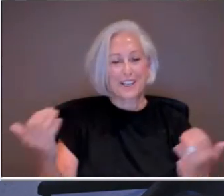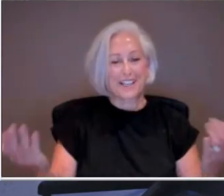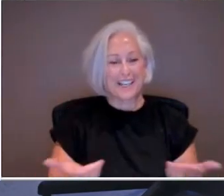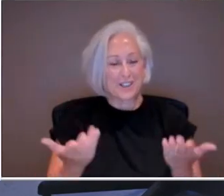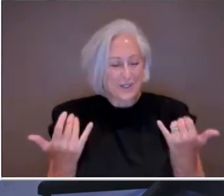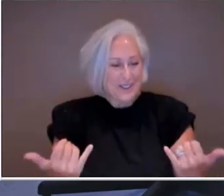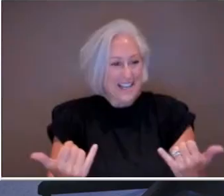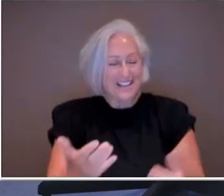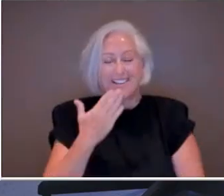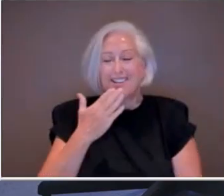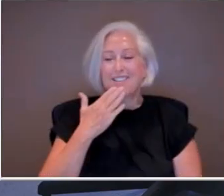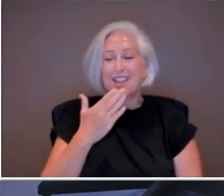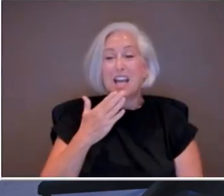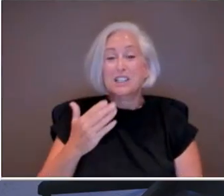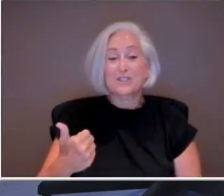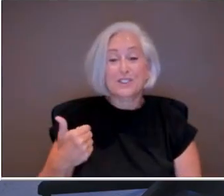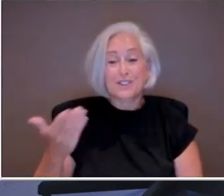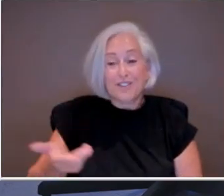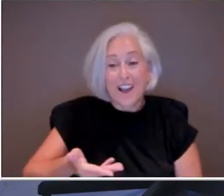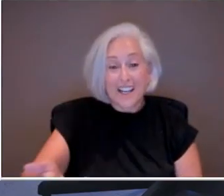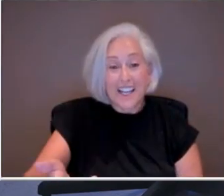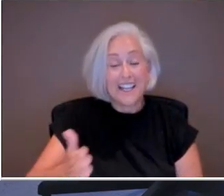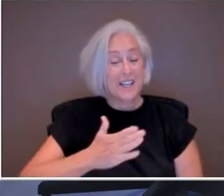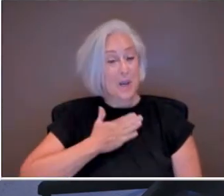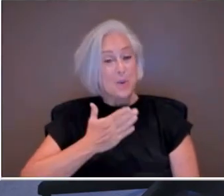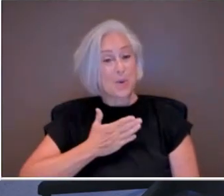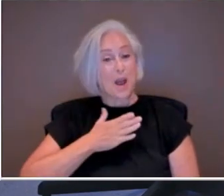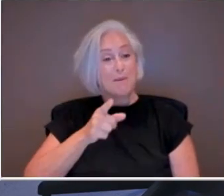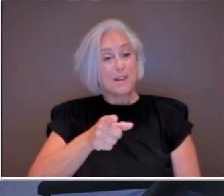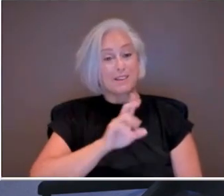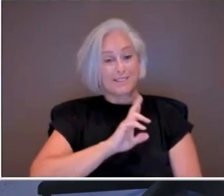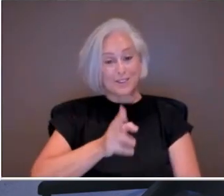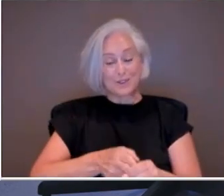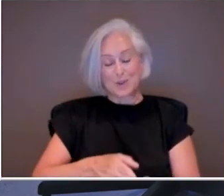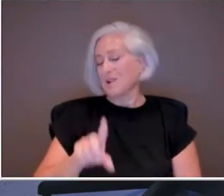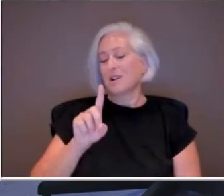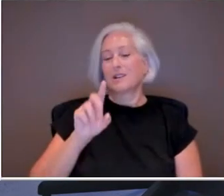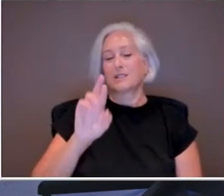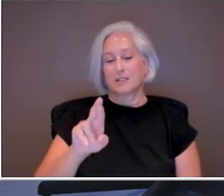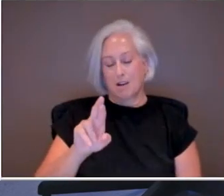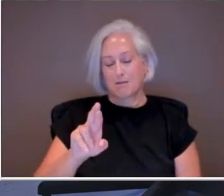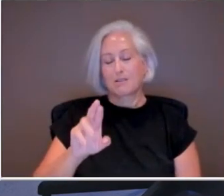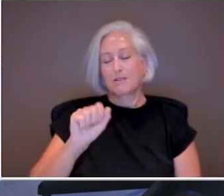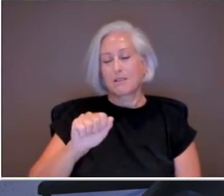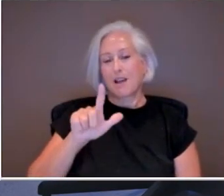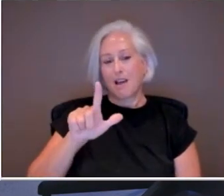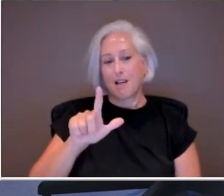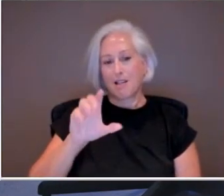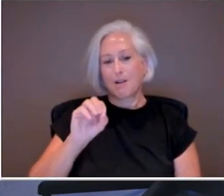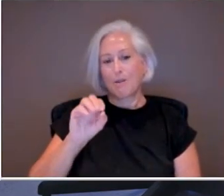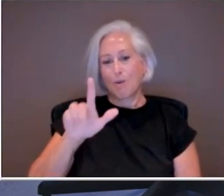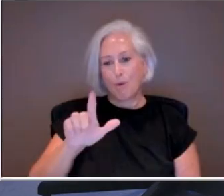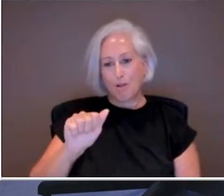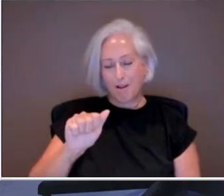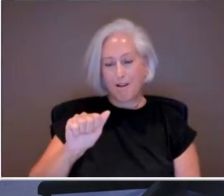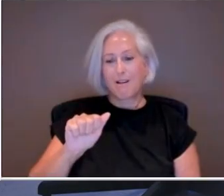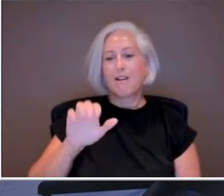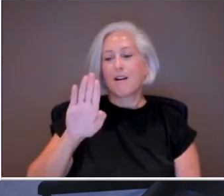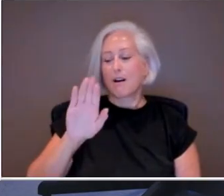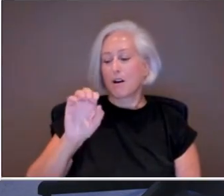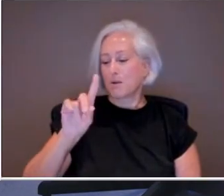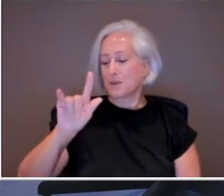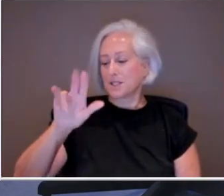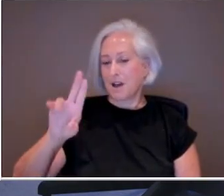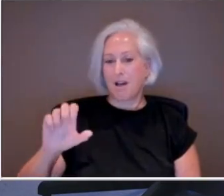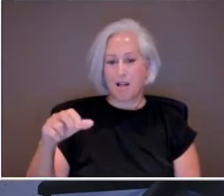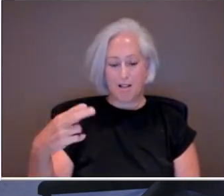me. And we are also very glad to have her hematologist, oncologist, and director of the Plasma Cell Disorder Program, Dr. Al-Ola